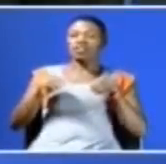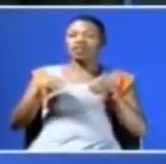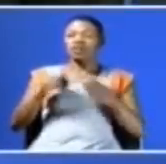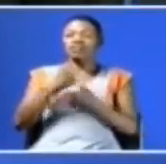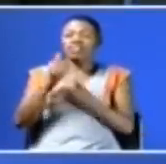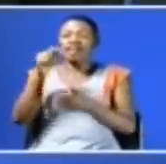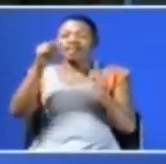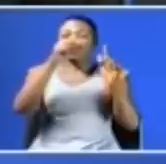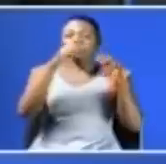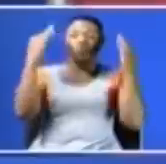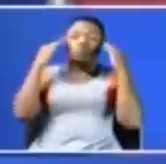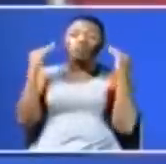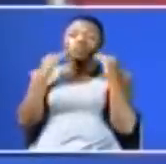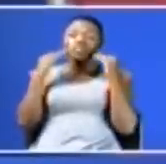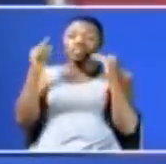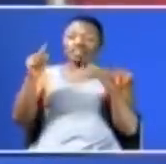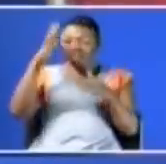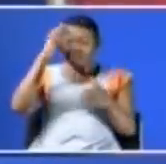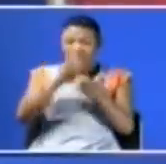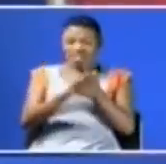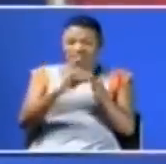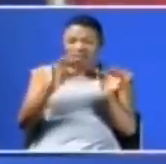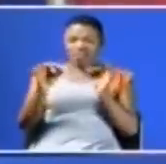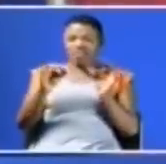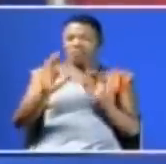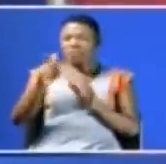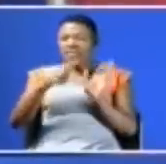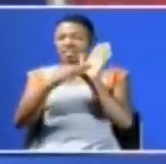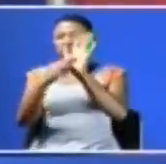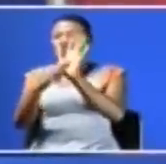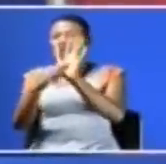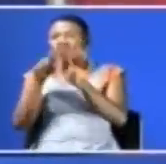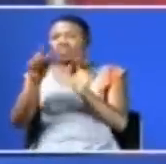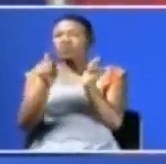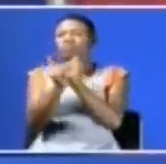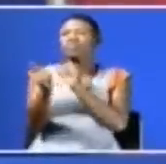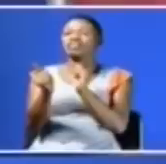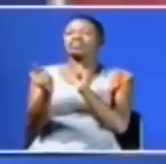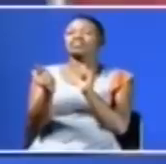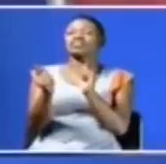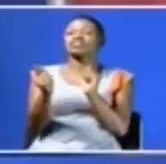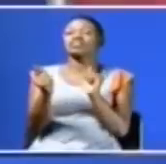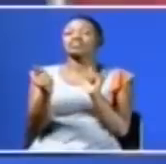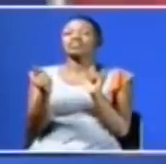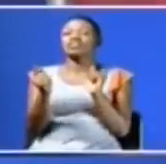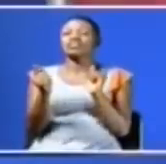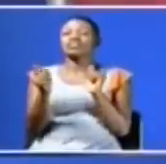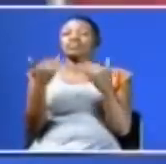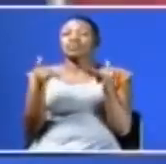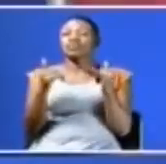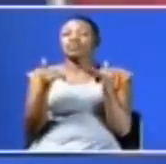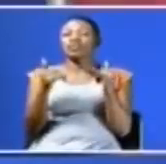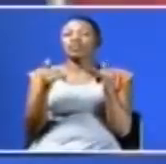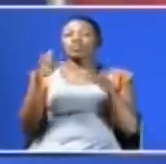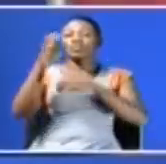that if you have been fired and if you have been exposed, it's enough punishment, and you don't need to. So for the president, for example,